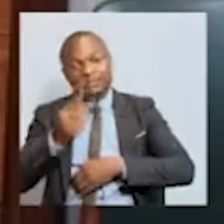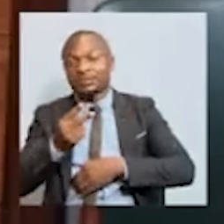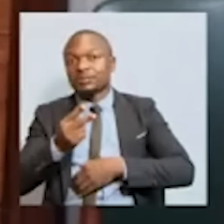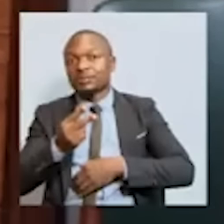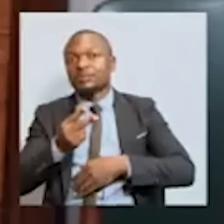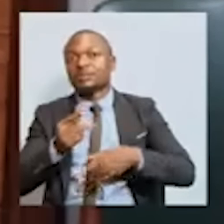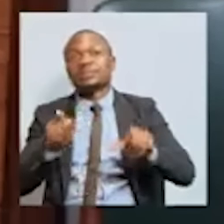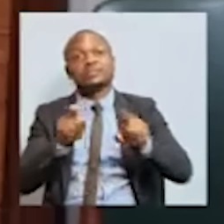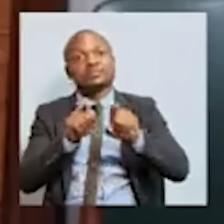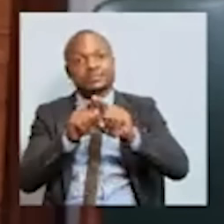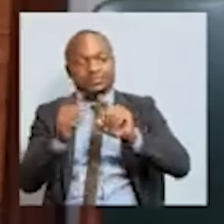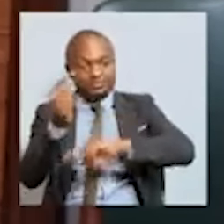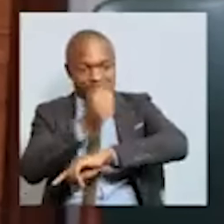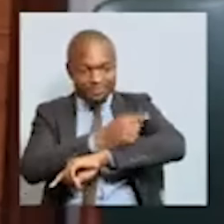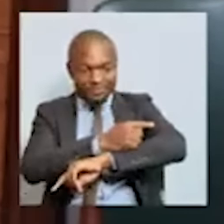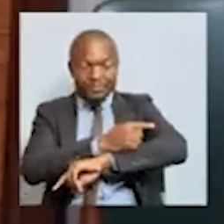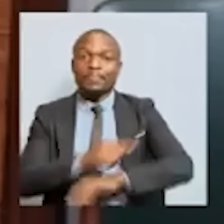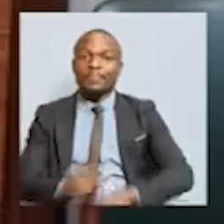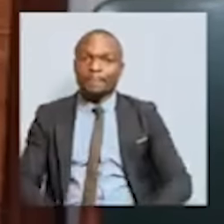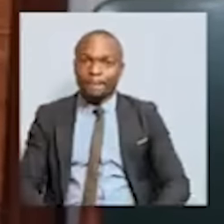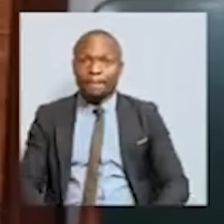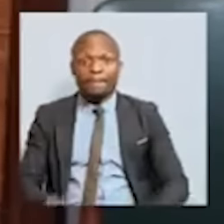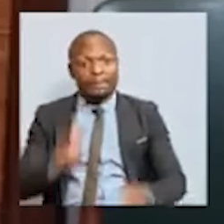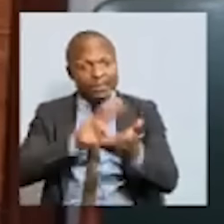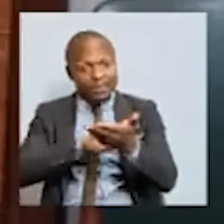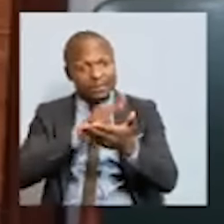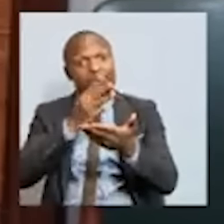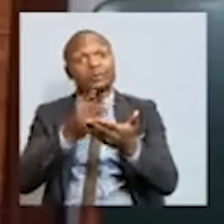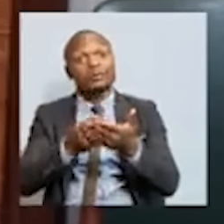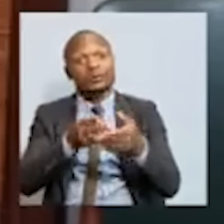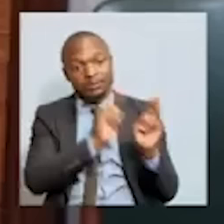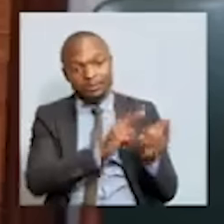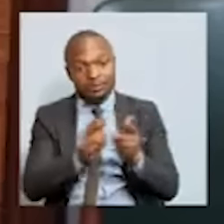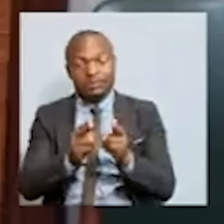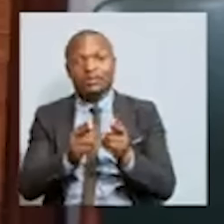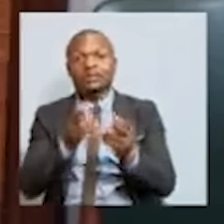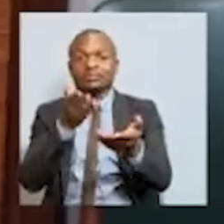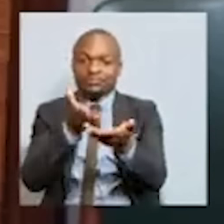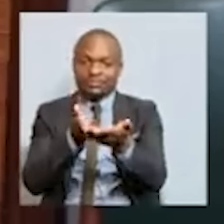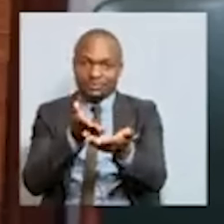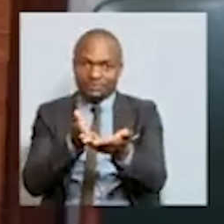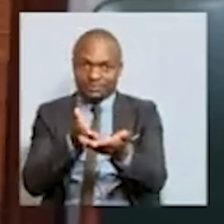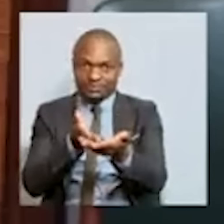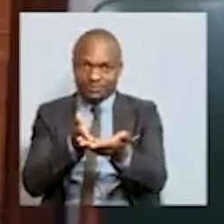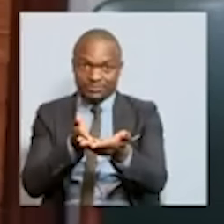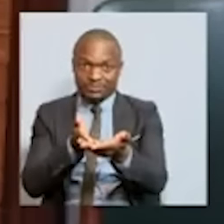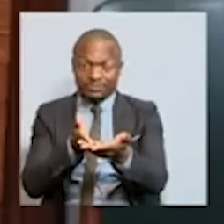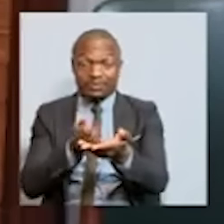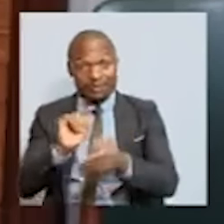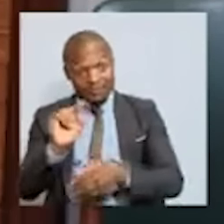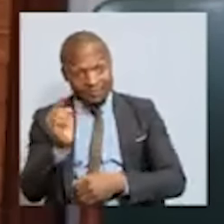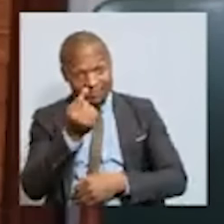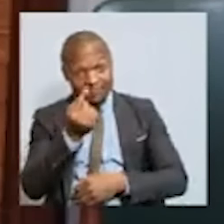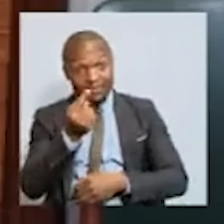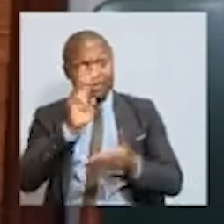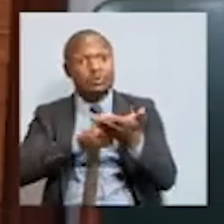material date. The witnesses' responses are summarized below. The first